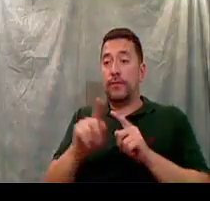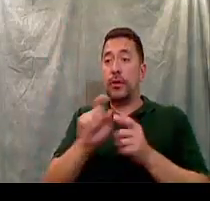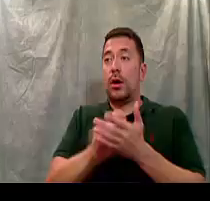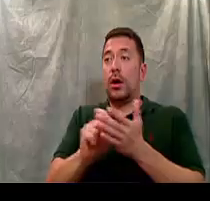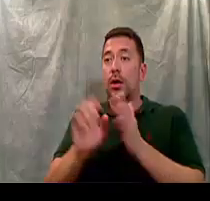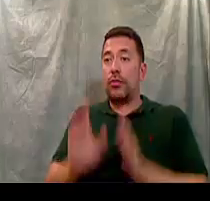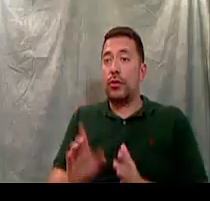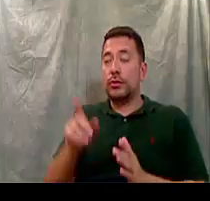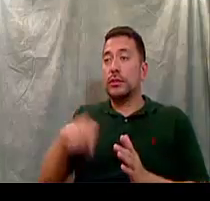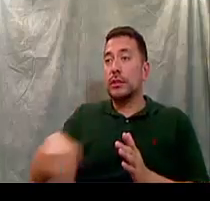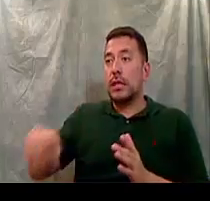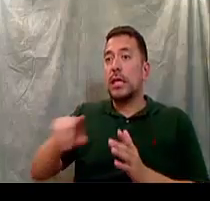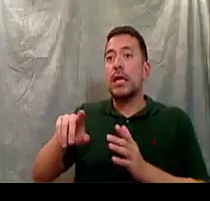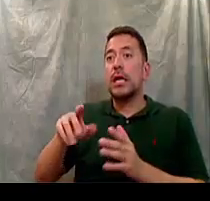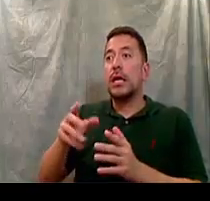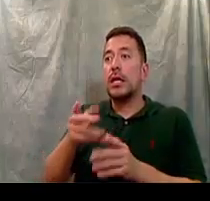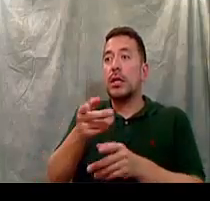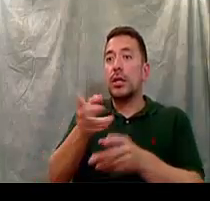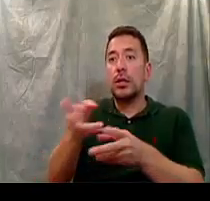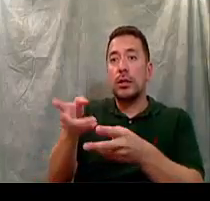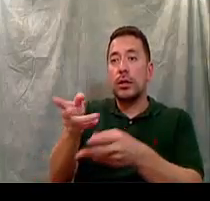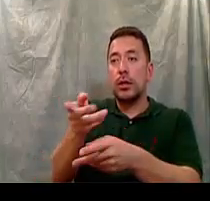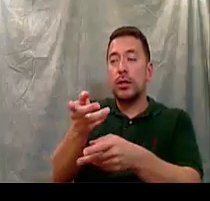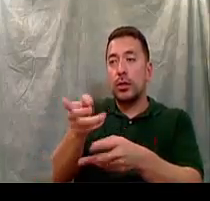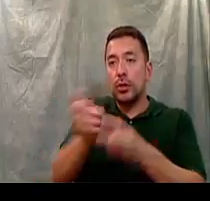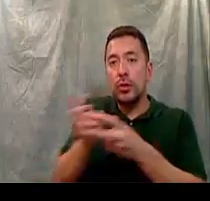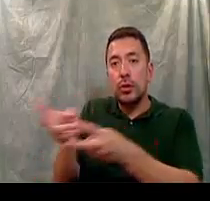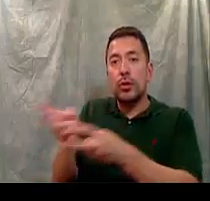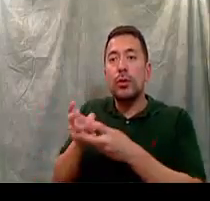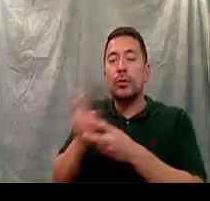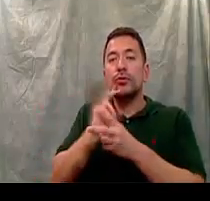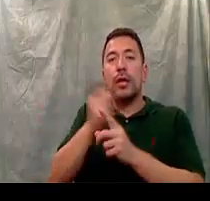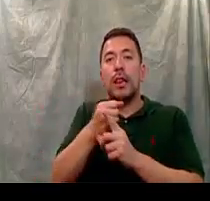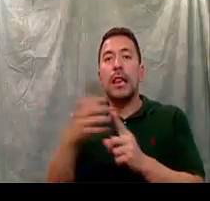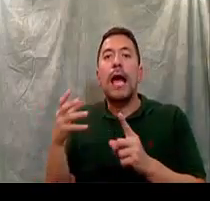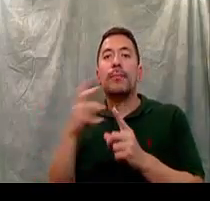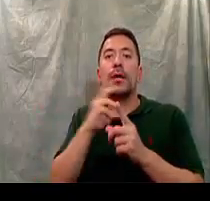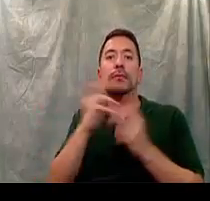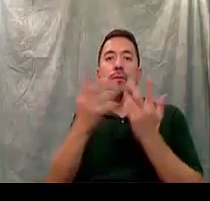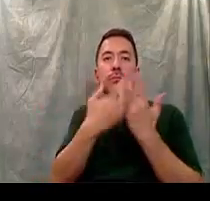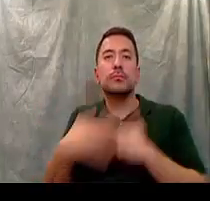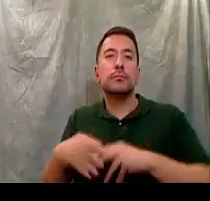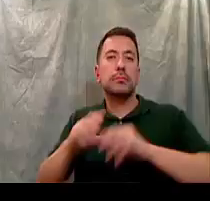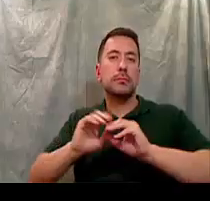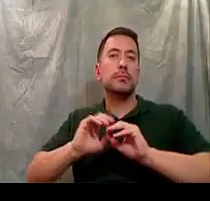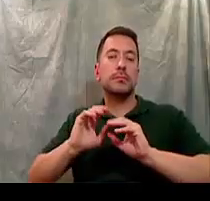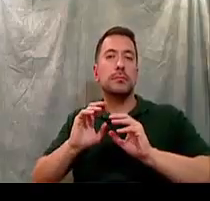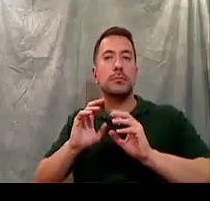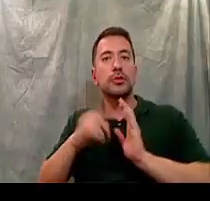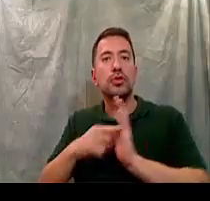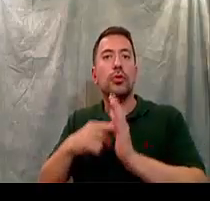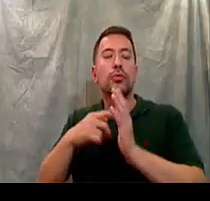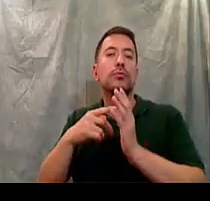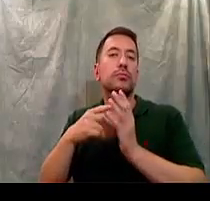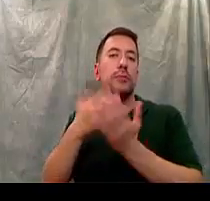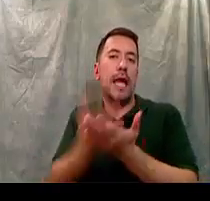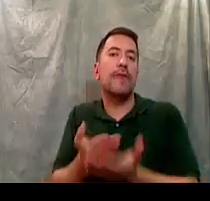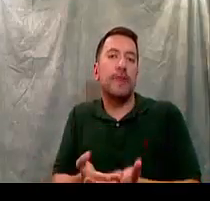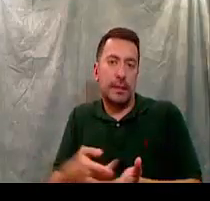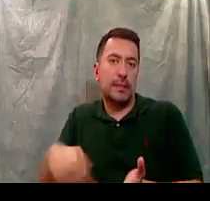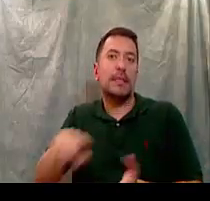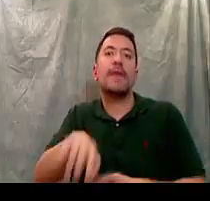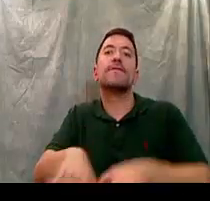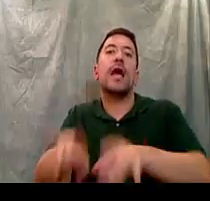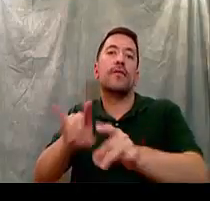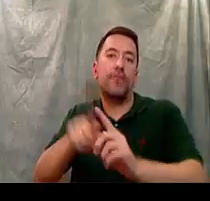be used to elaborate on it, flesh it out, introduce the debate in the field by using the evidence that other authors have come